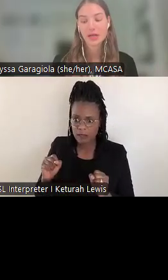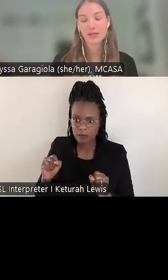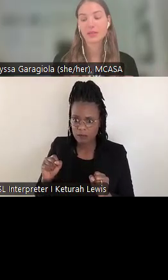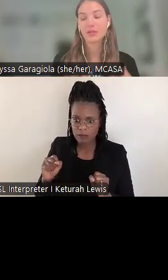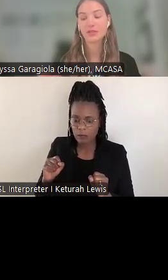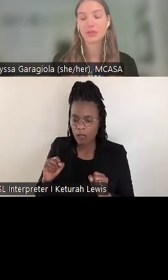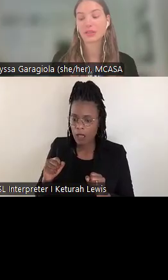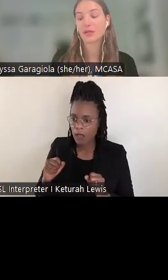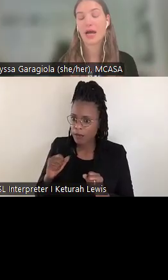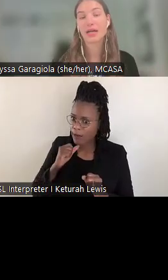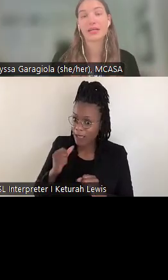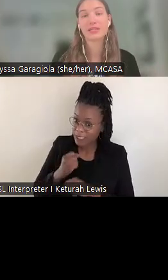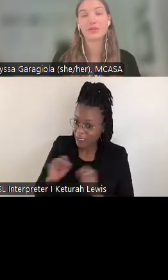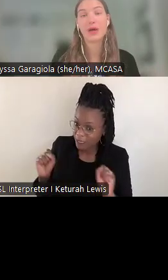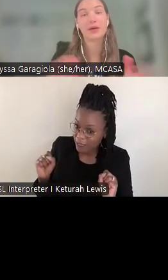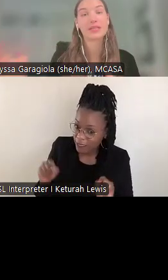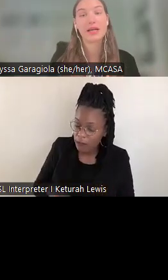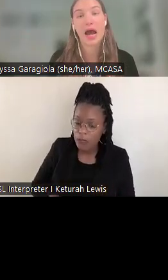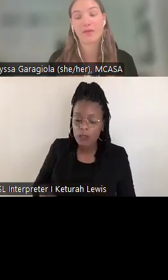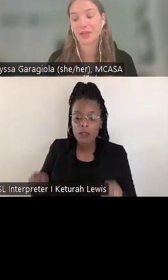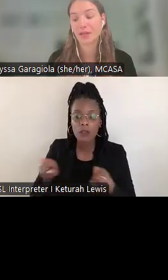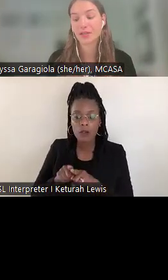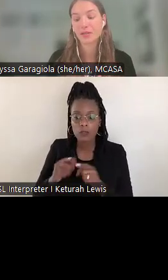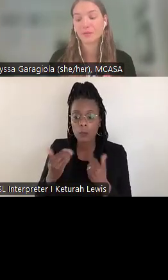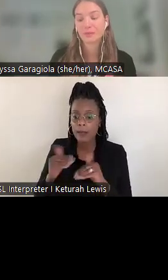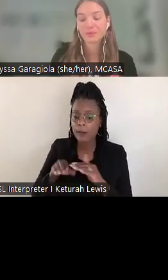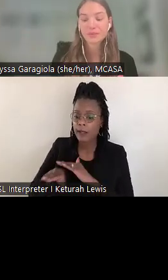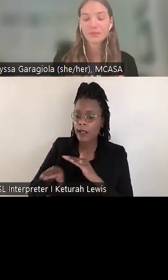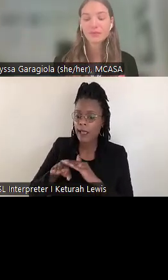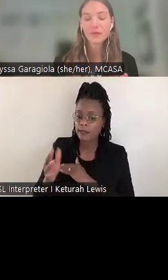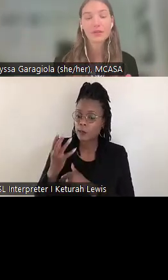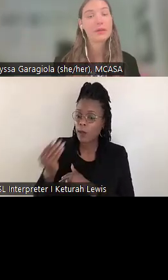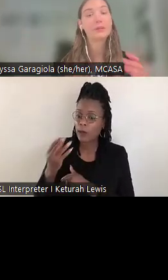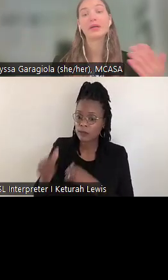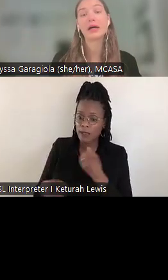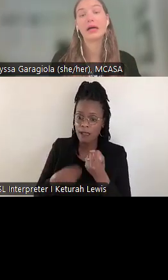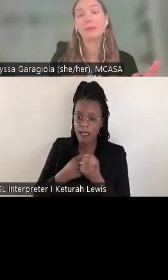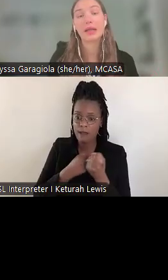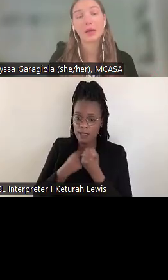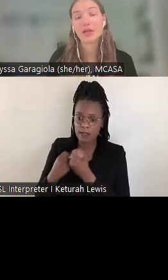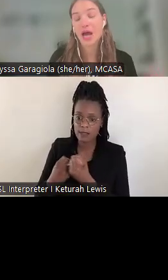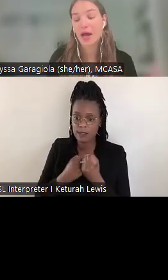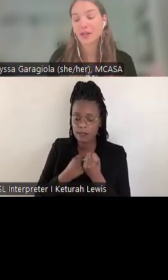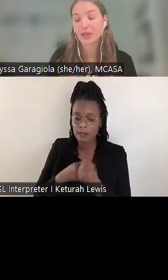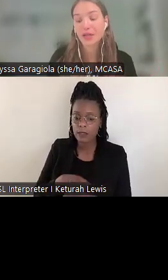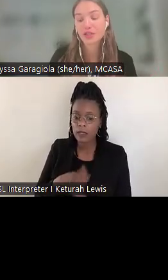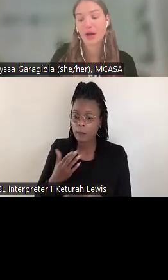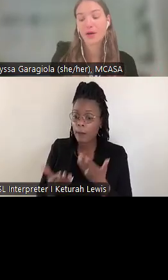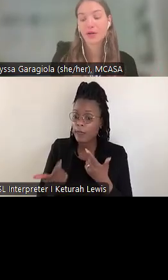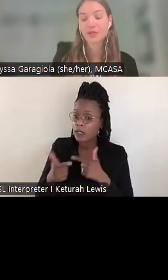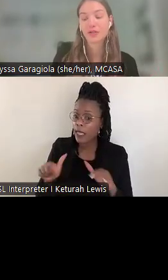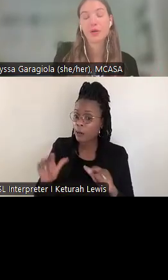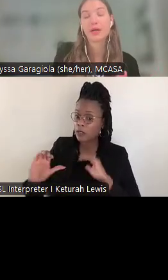services, and this can be due to limited access to outside advocates. There may be language and